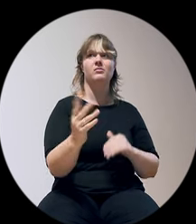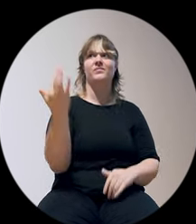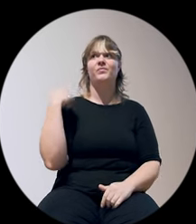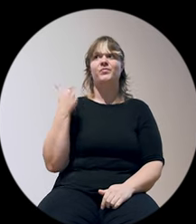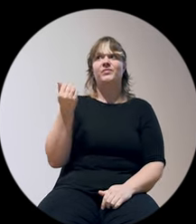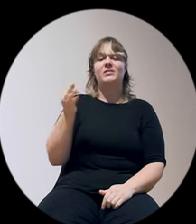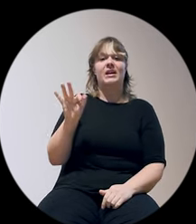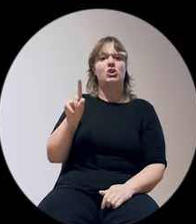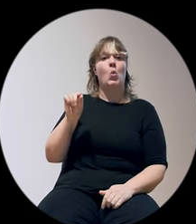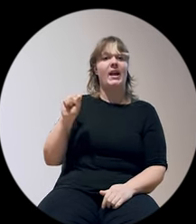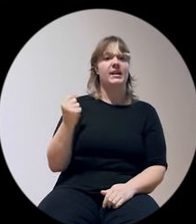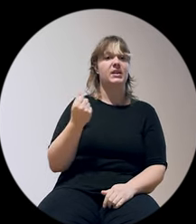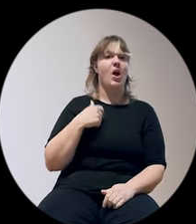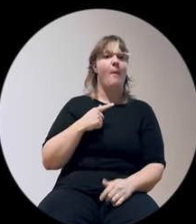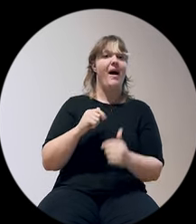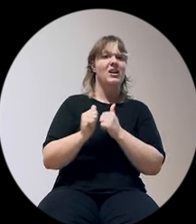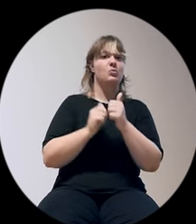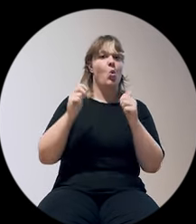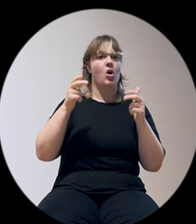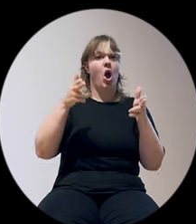by a sport hunter of European descent.